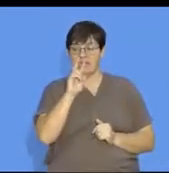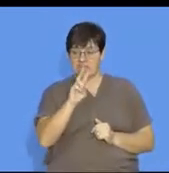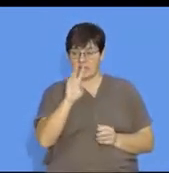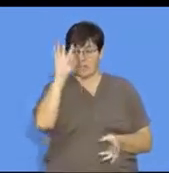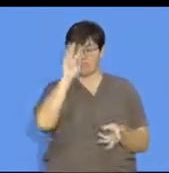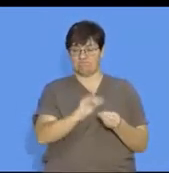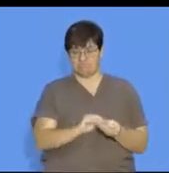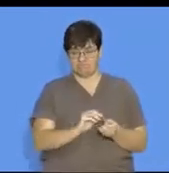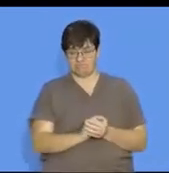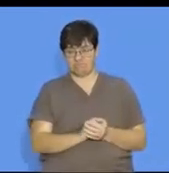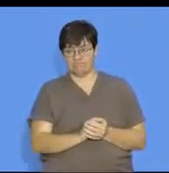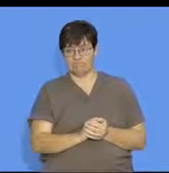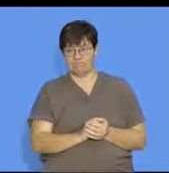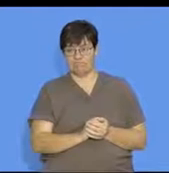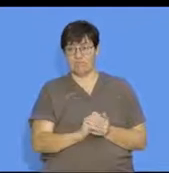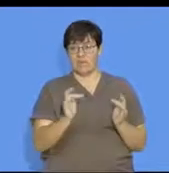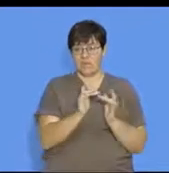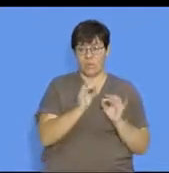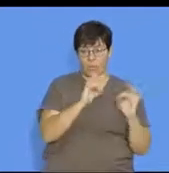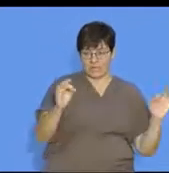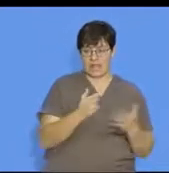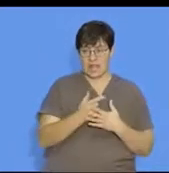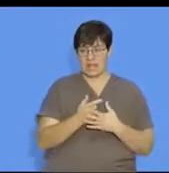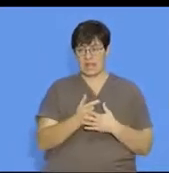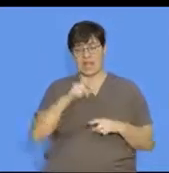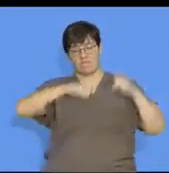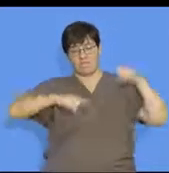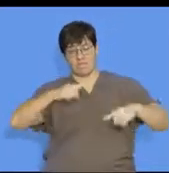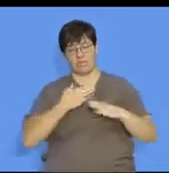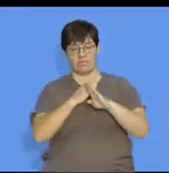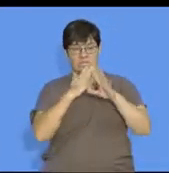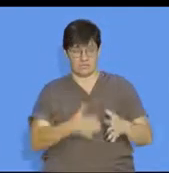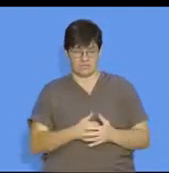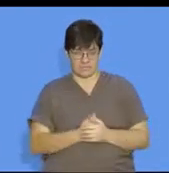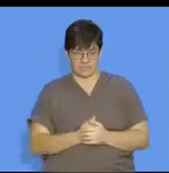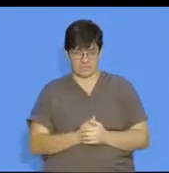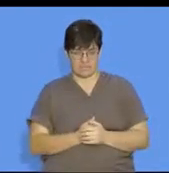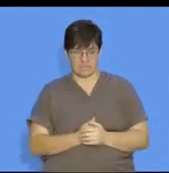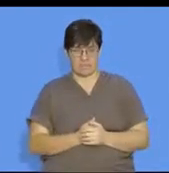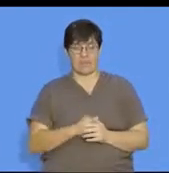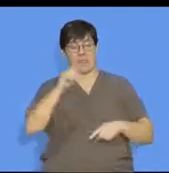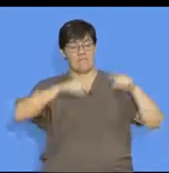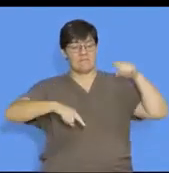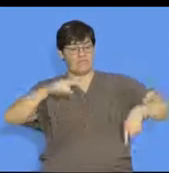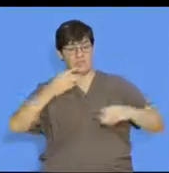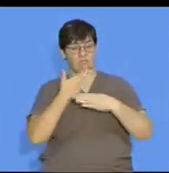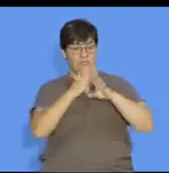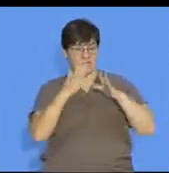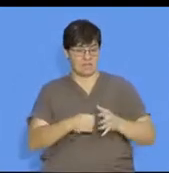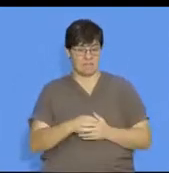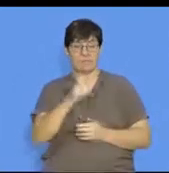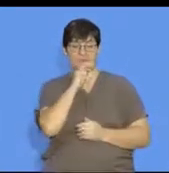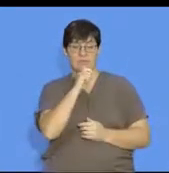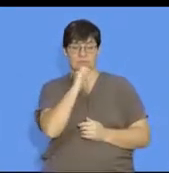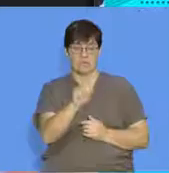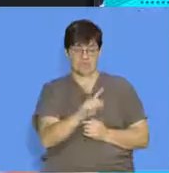total current, the connecting wires, and a variable resistor. Right, there's something very interesting about the variable resistor. We are